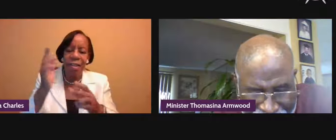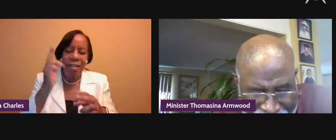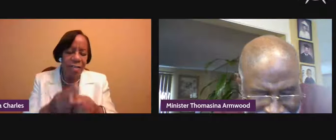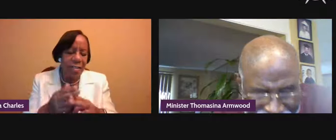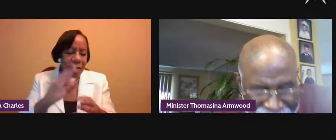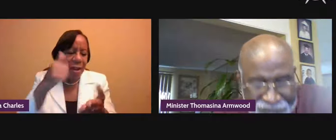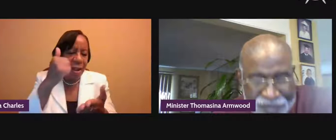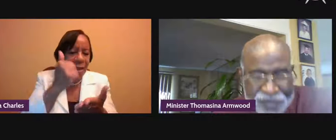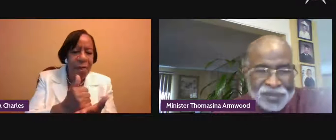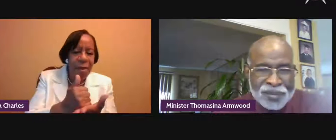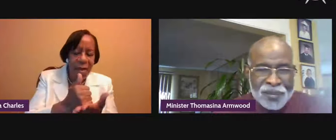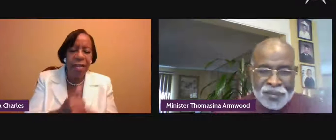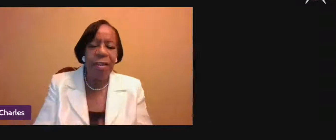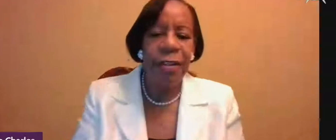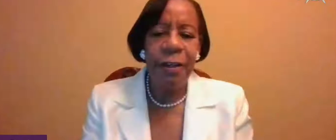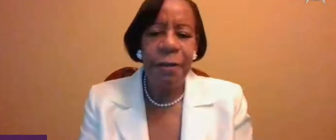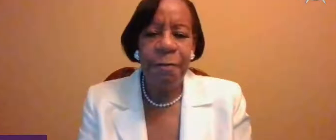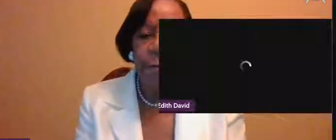prayer. Amen.